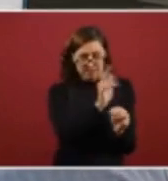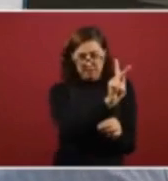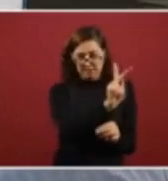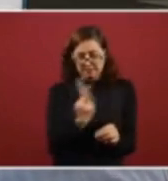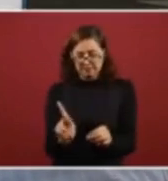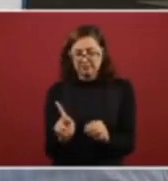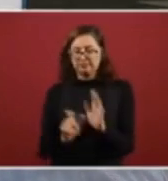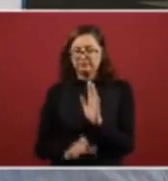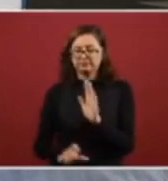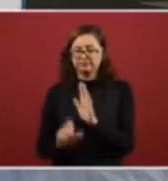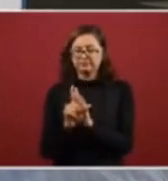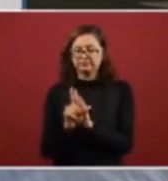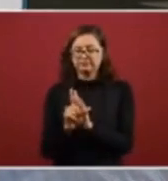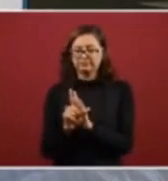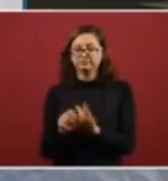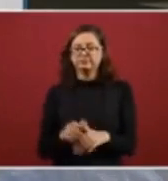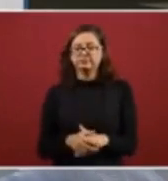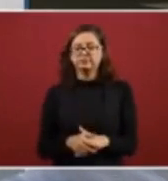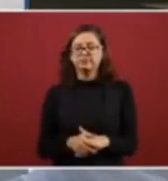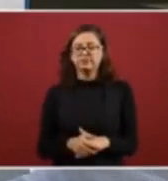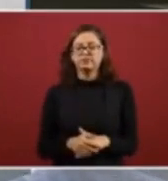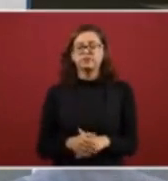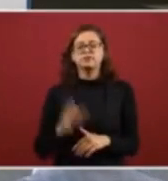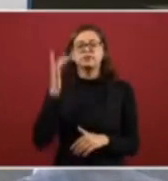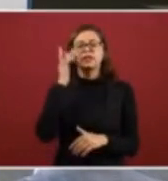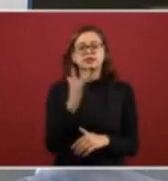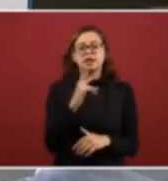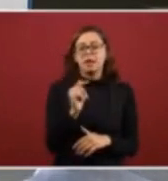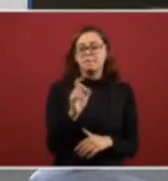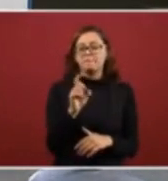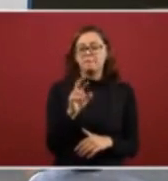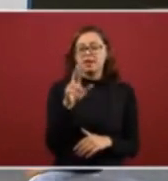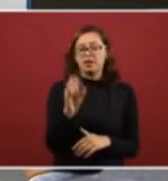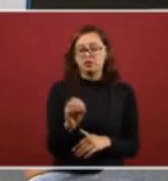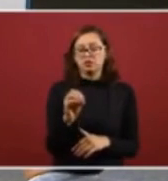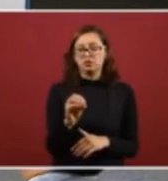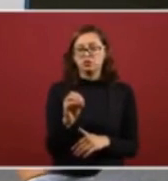is the Sierra, is the hill, San Pedro Hill.